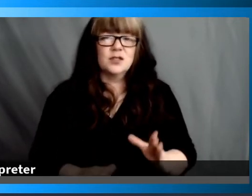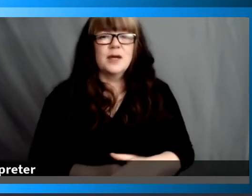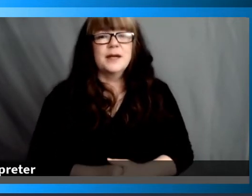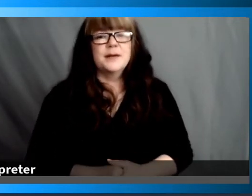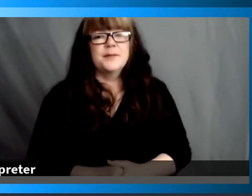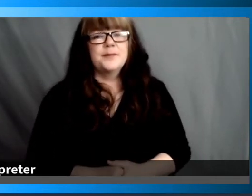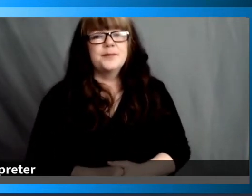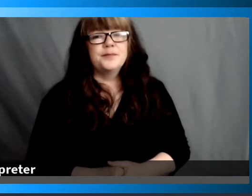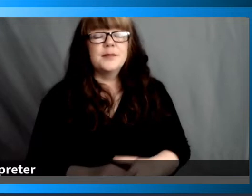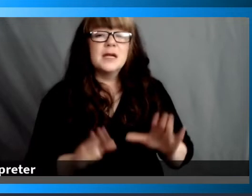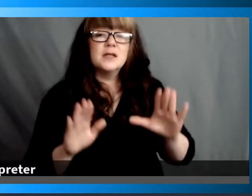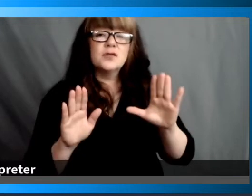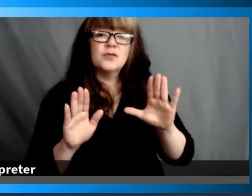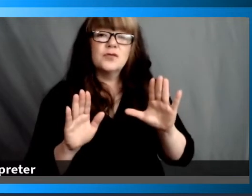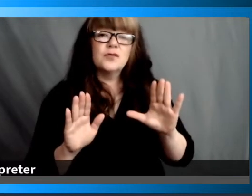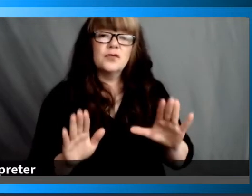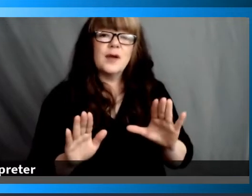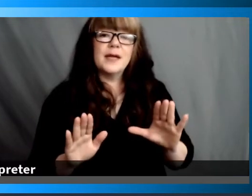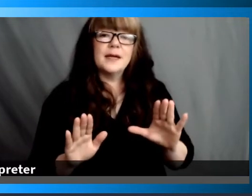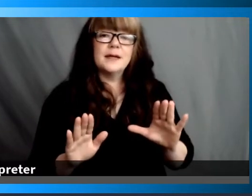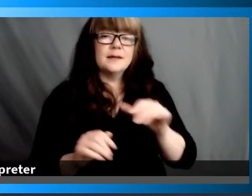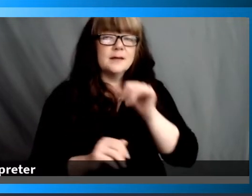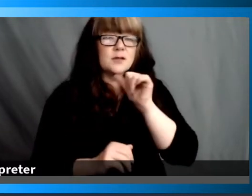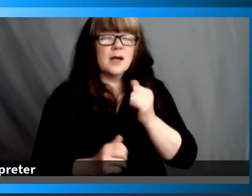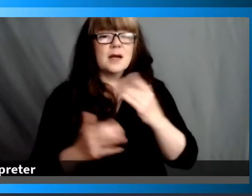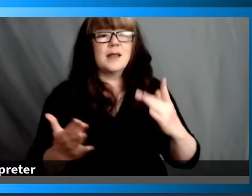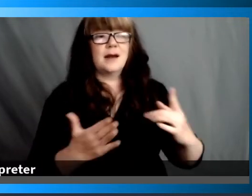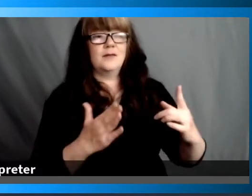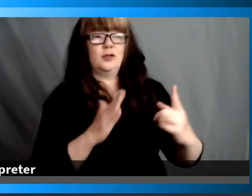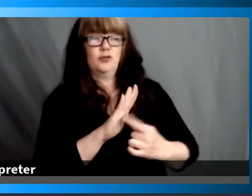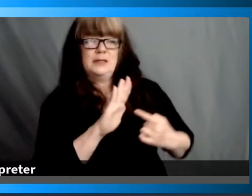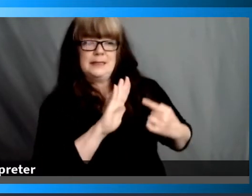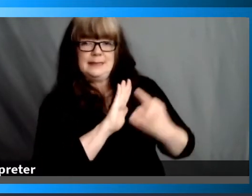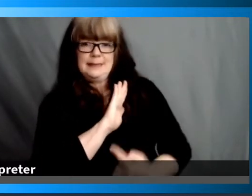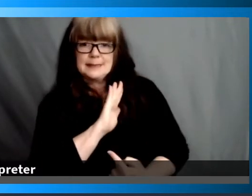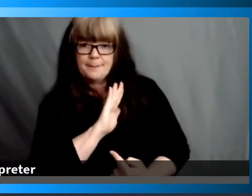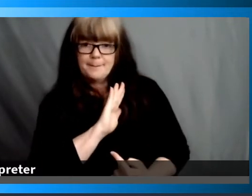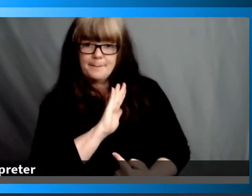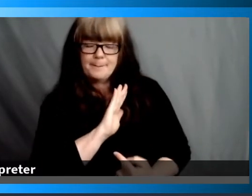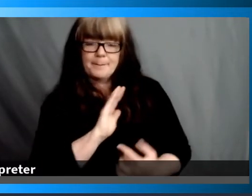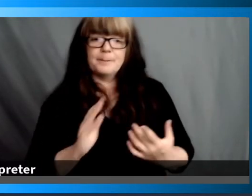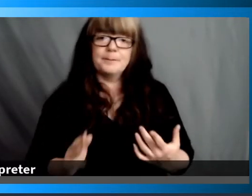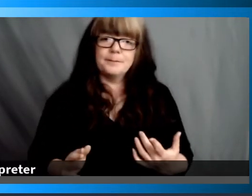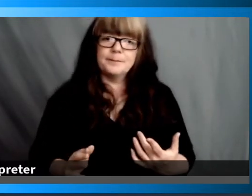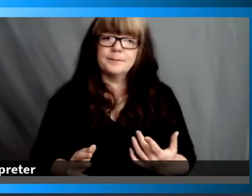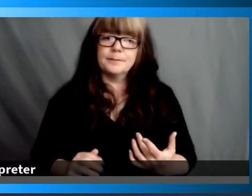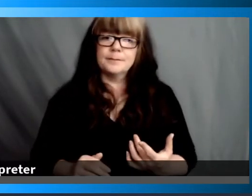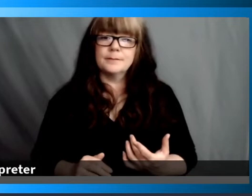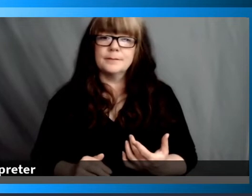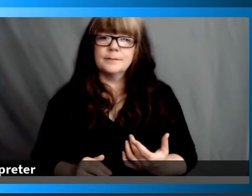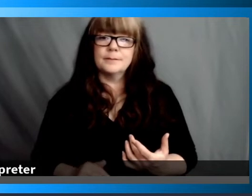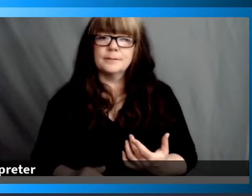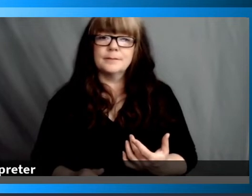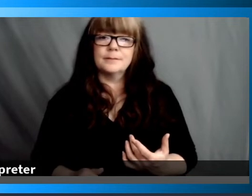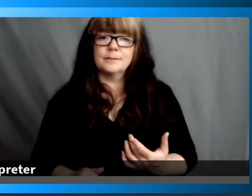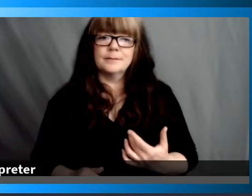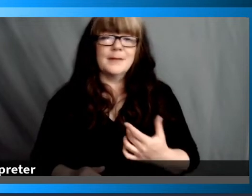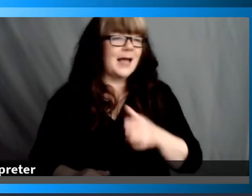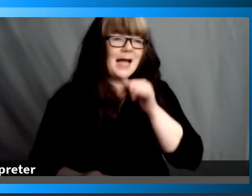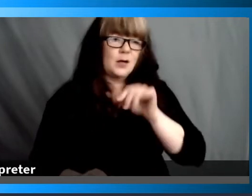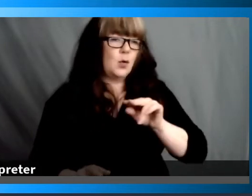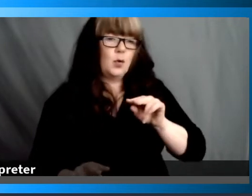It's great that there's not a lot of criticism. There's not a lot of, like, I don't look at